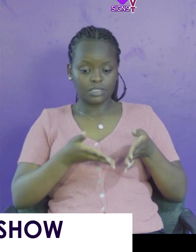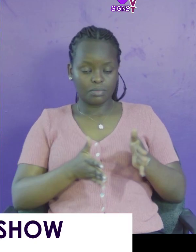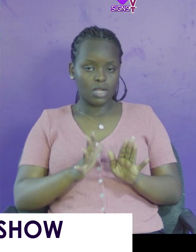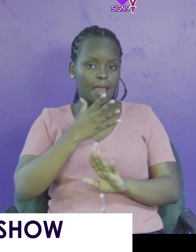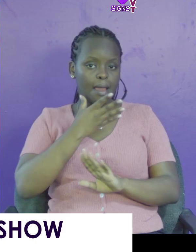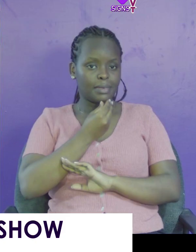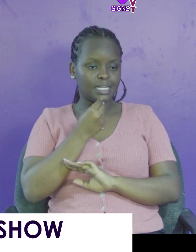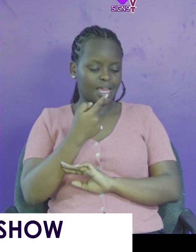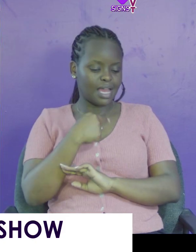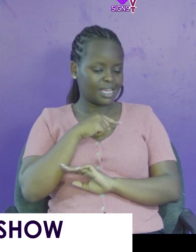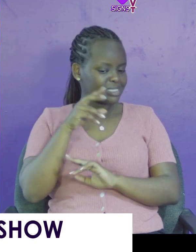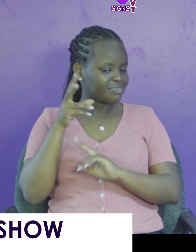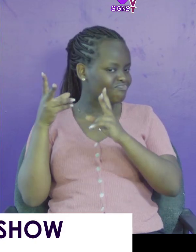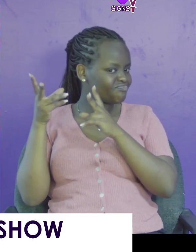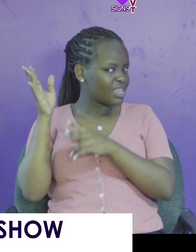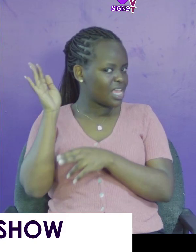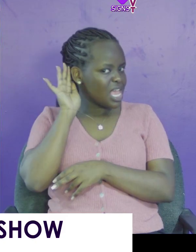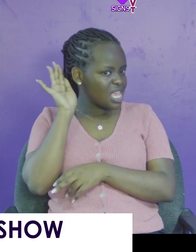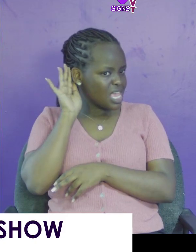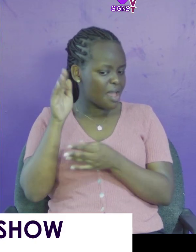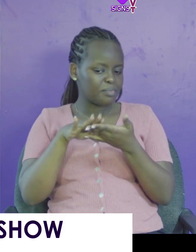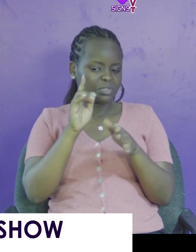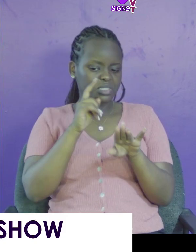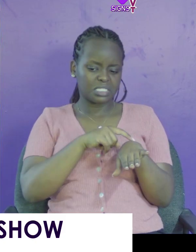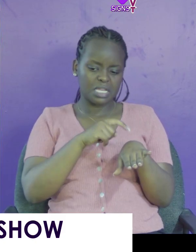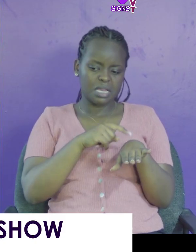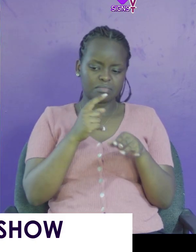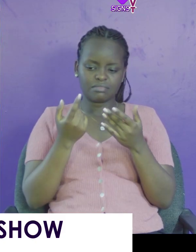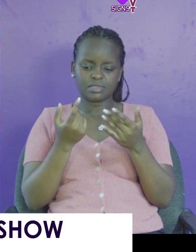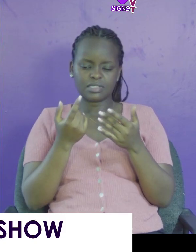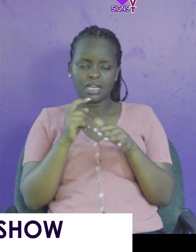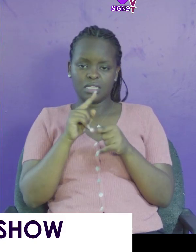And we hear most of the times when